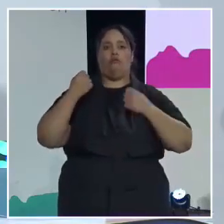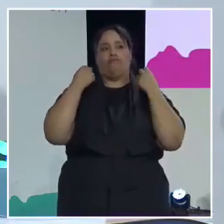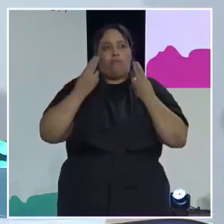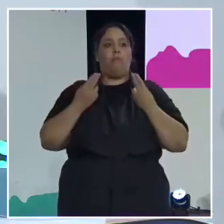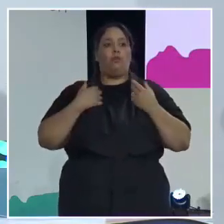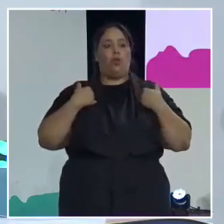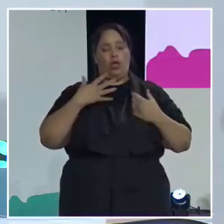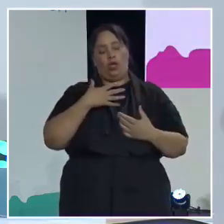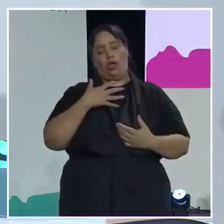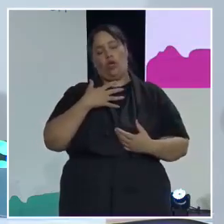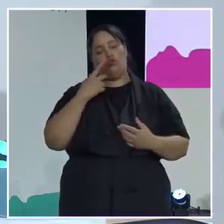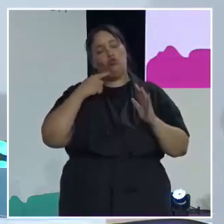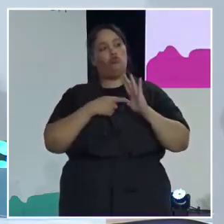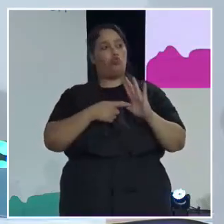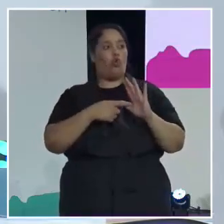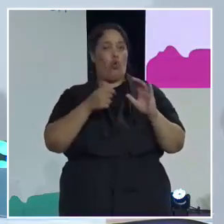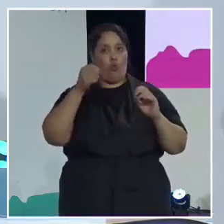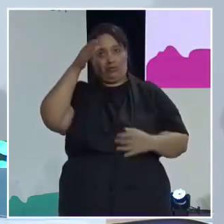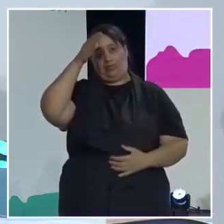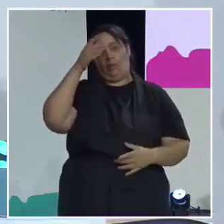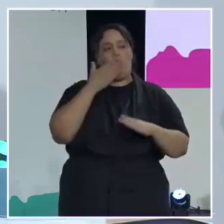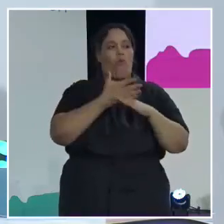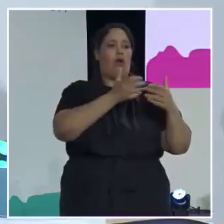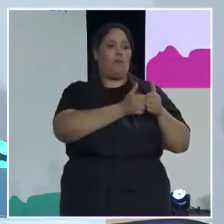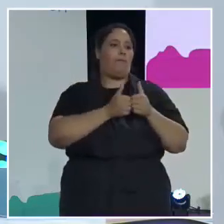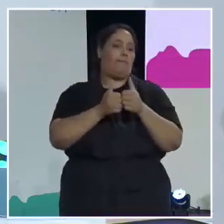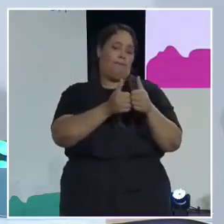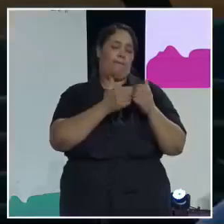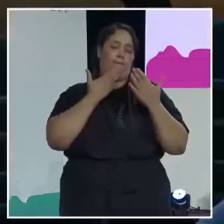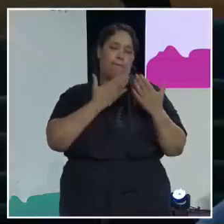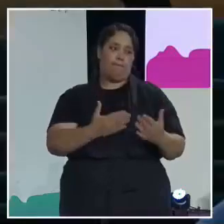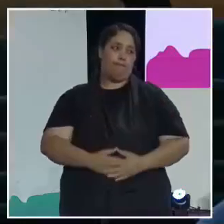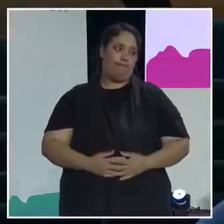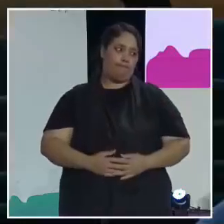this time, let's show wisdom, and let's work collaboratively together. Thank you.